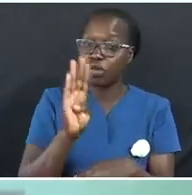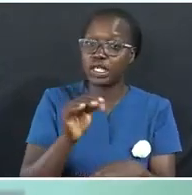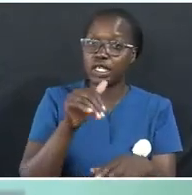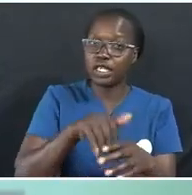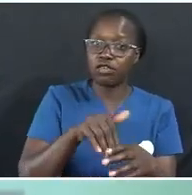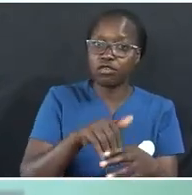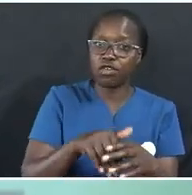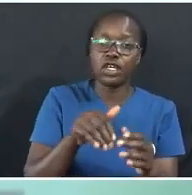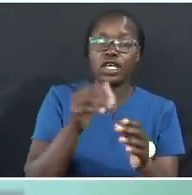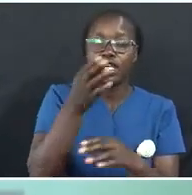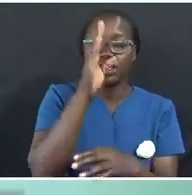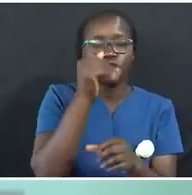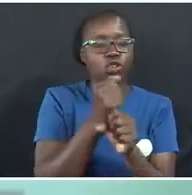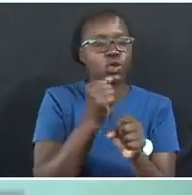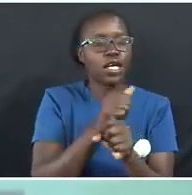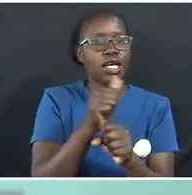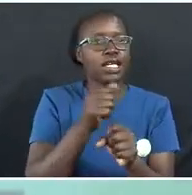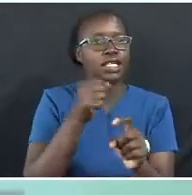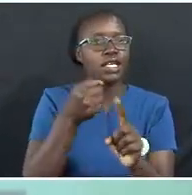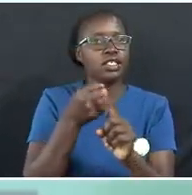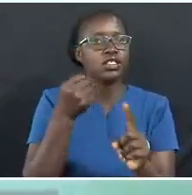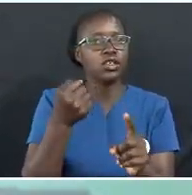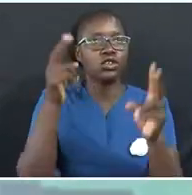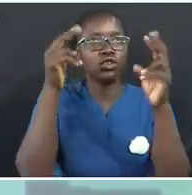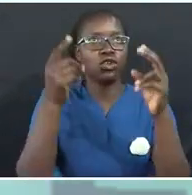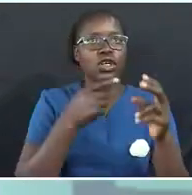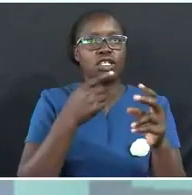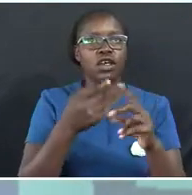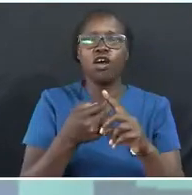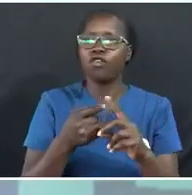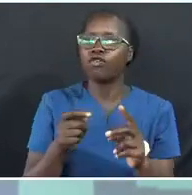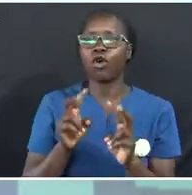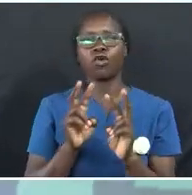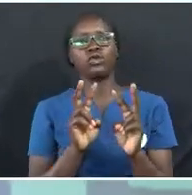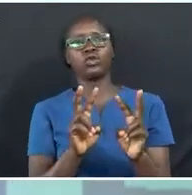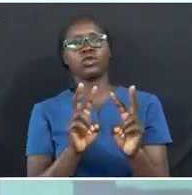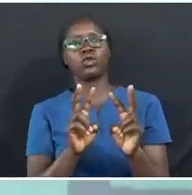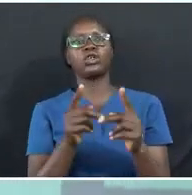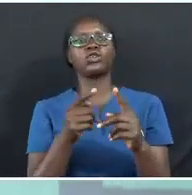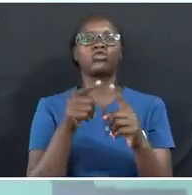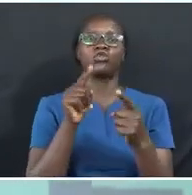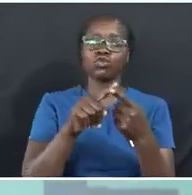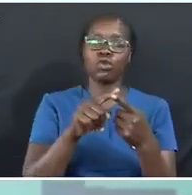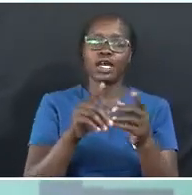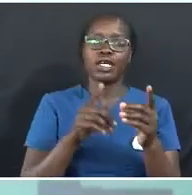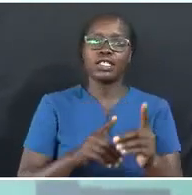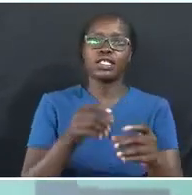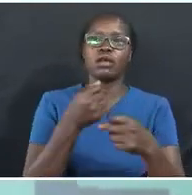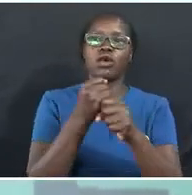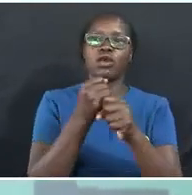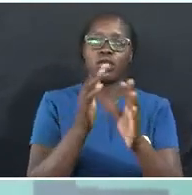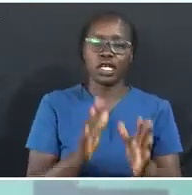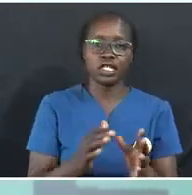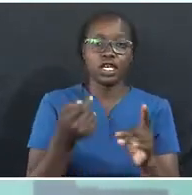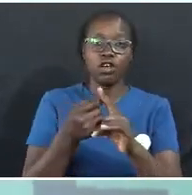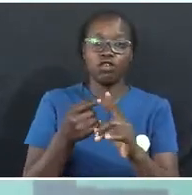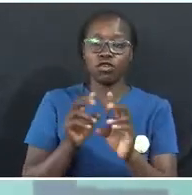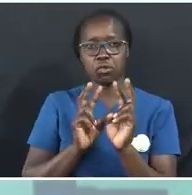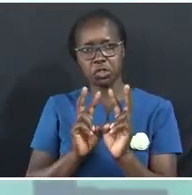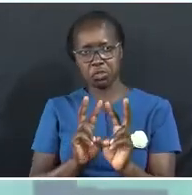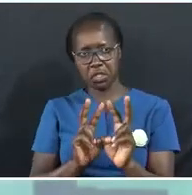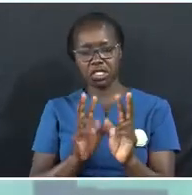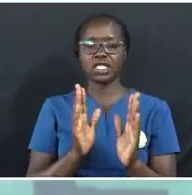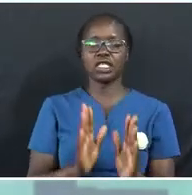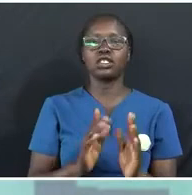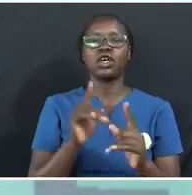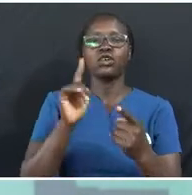added another slogan which says, from spectators to disciple makers. From spectators to do